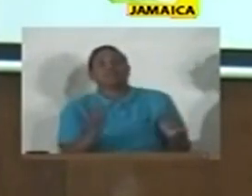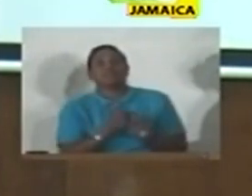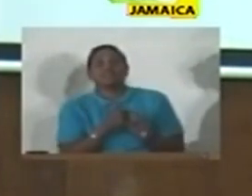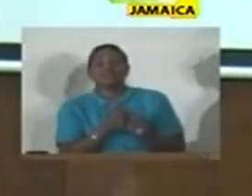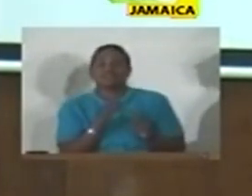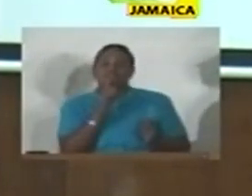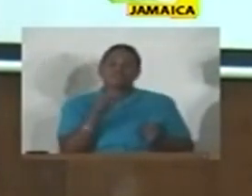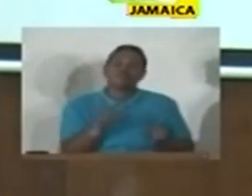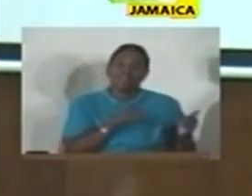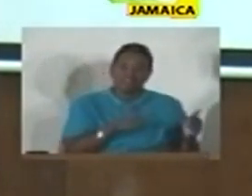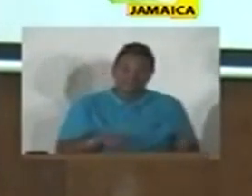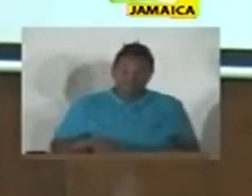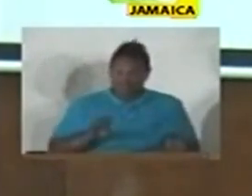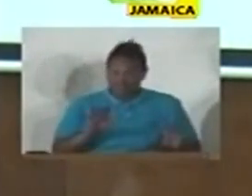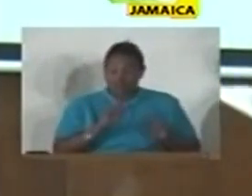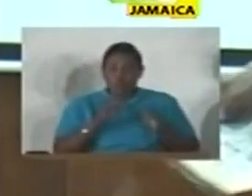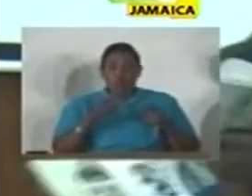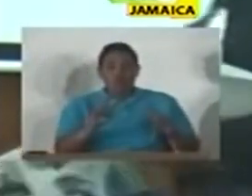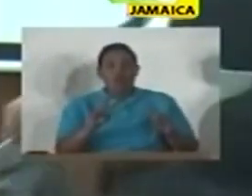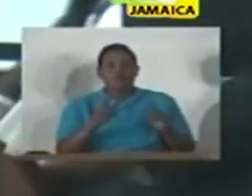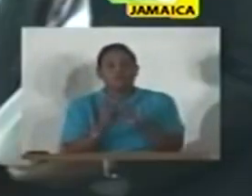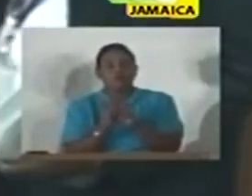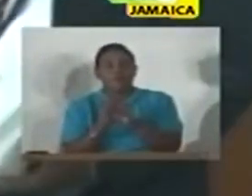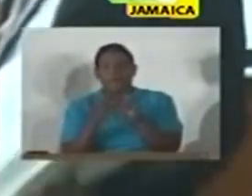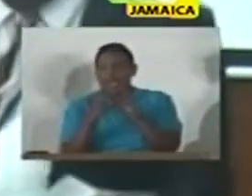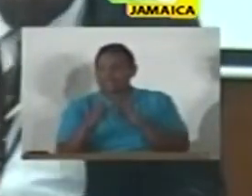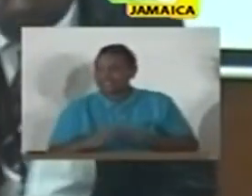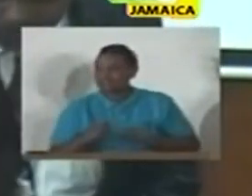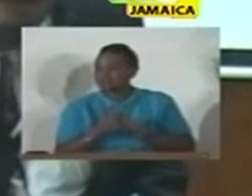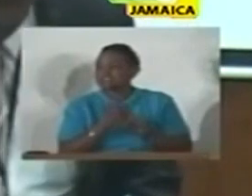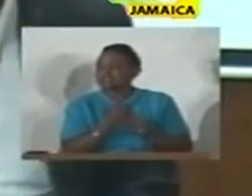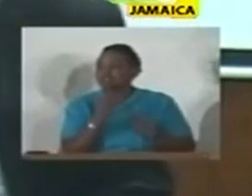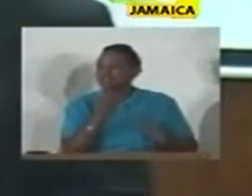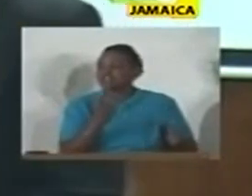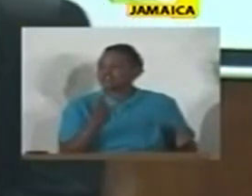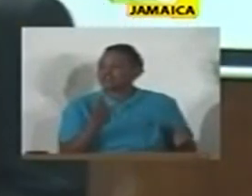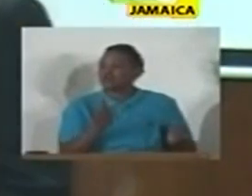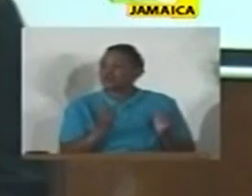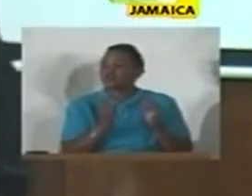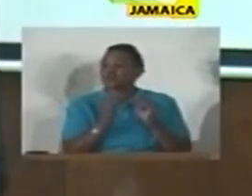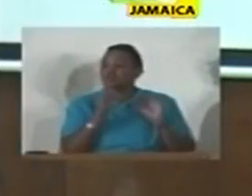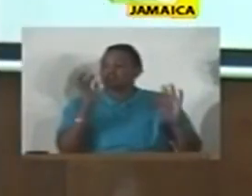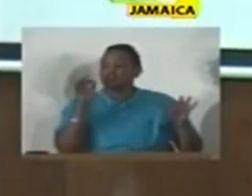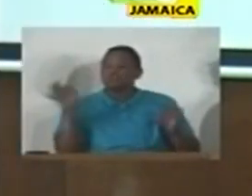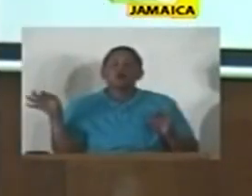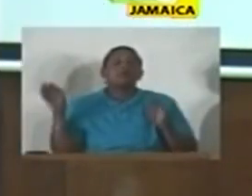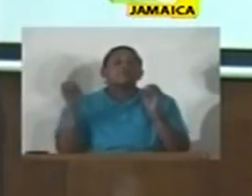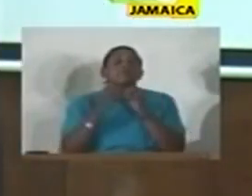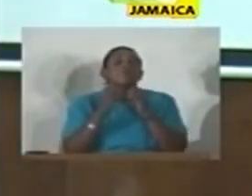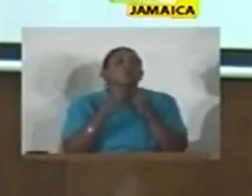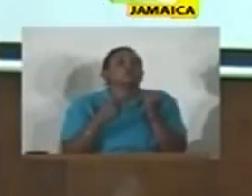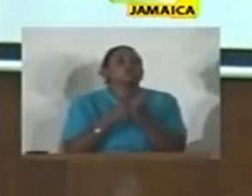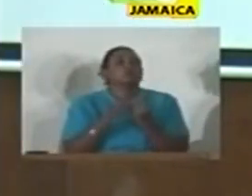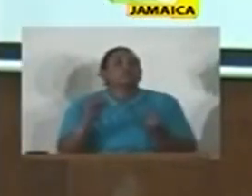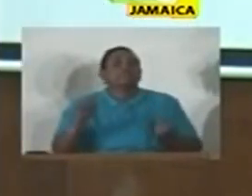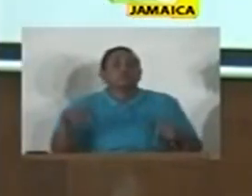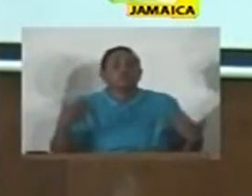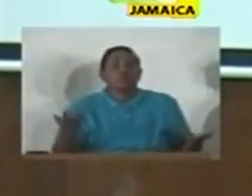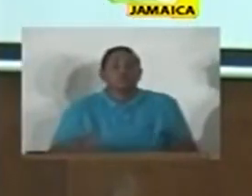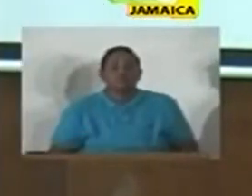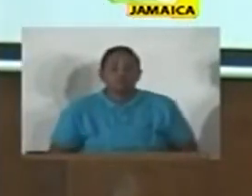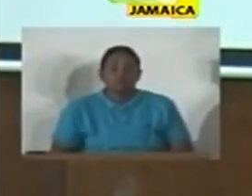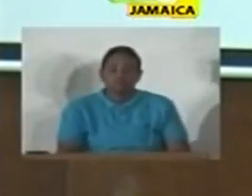relief, while proper assessment is being done to determine further assistance